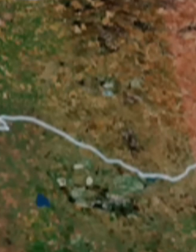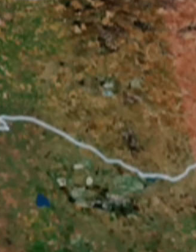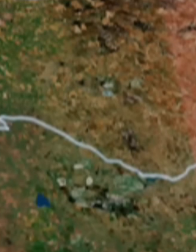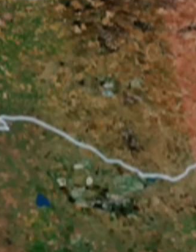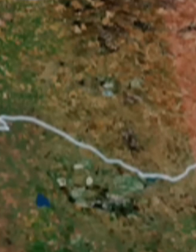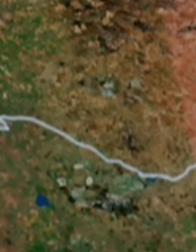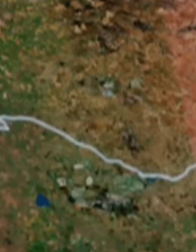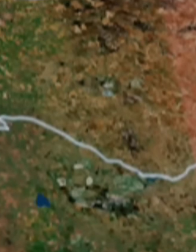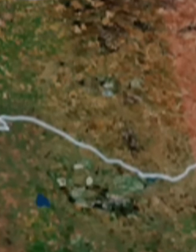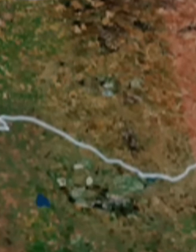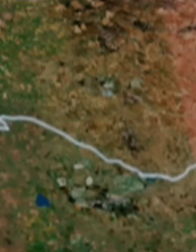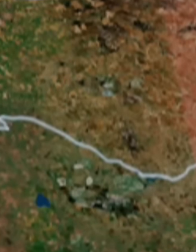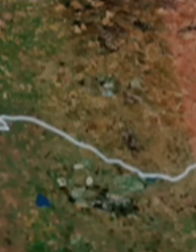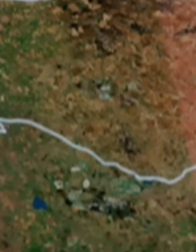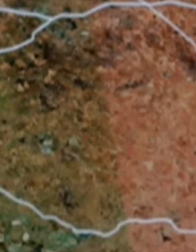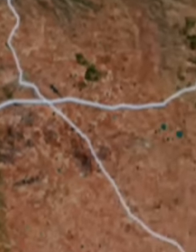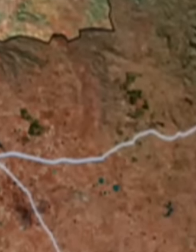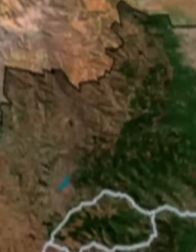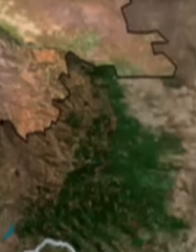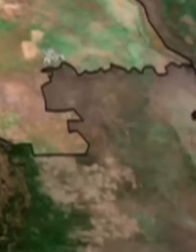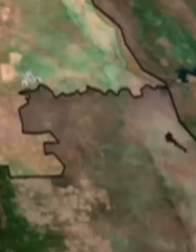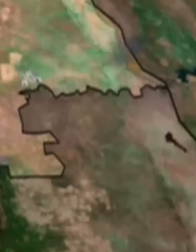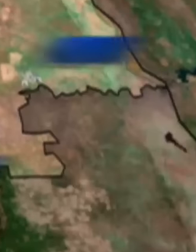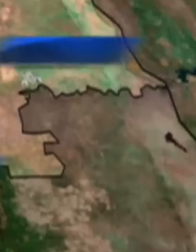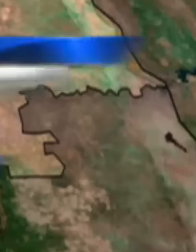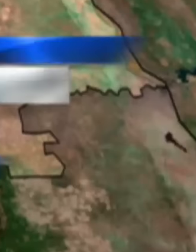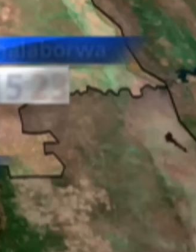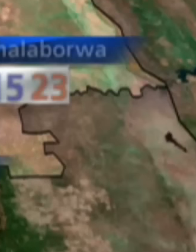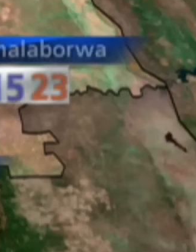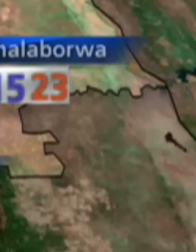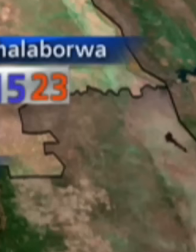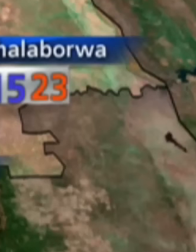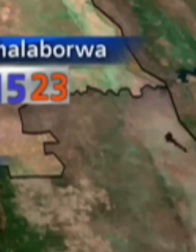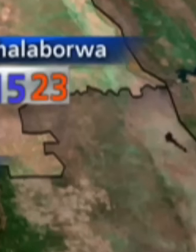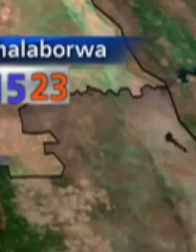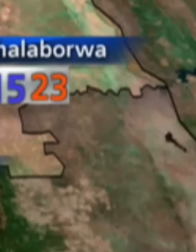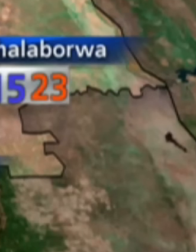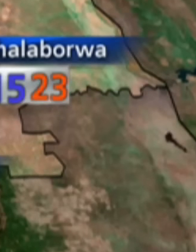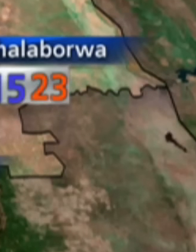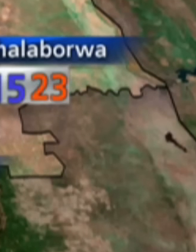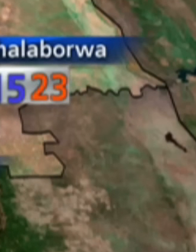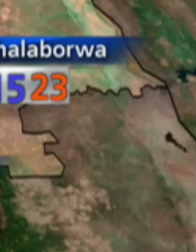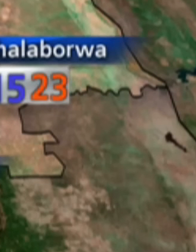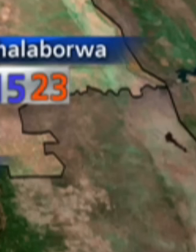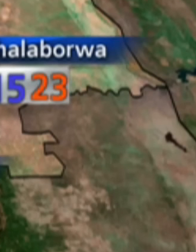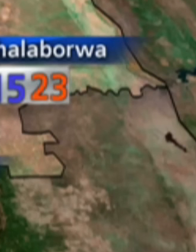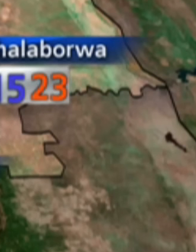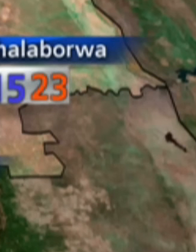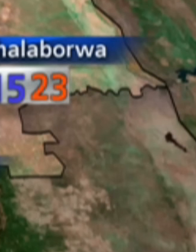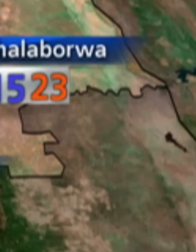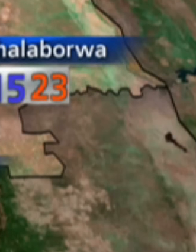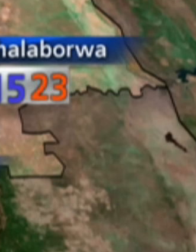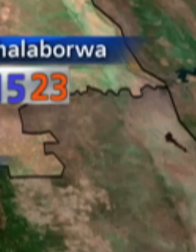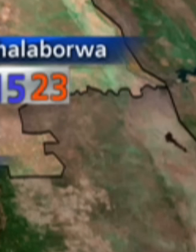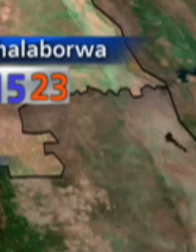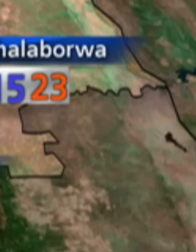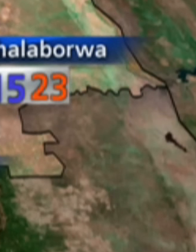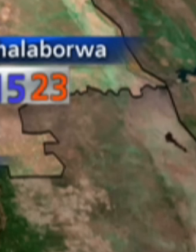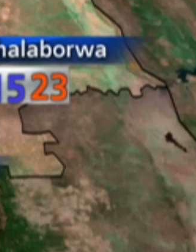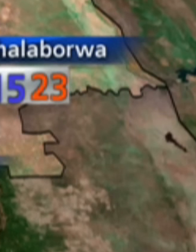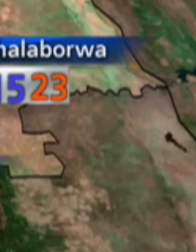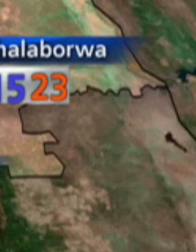moka go laetša go tonya magesho a rapareng ga botse re ya bjalo ka Limpopo province le tlase ga botse go maAfrika Borwa go a tonya ka dikarolong tše re go lebeletše le ka